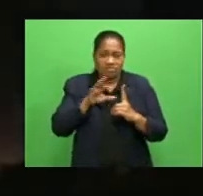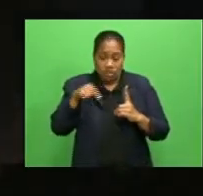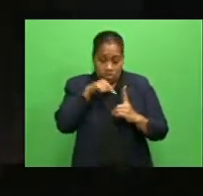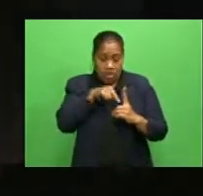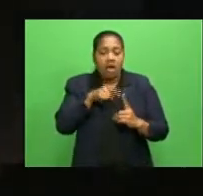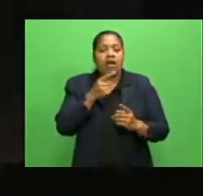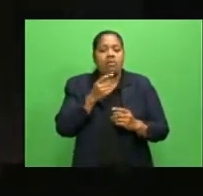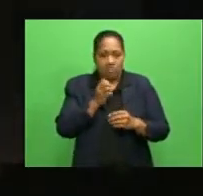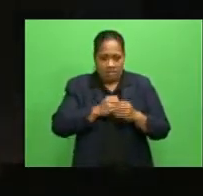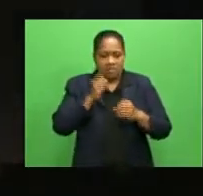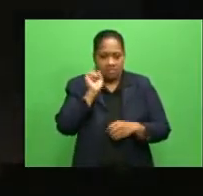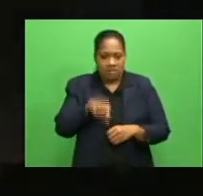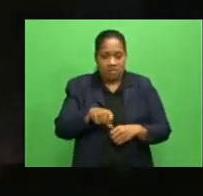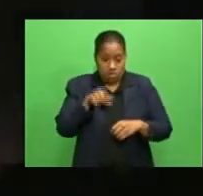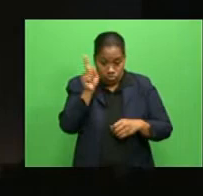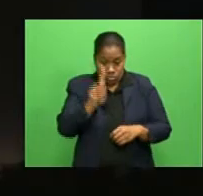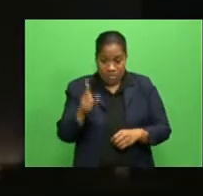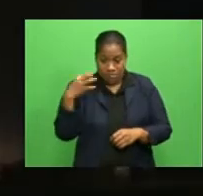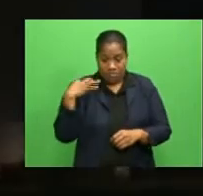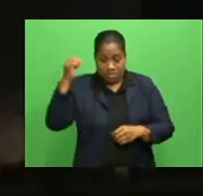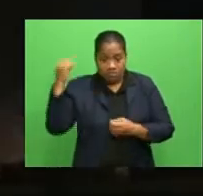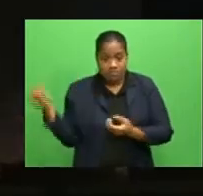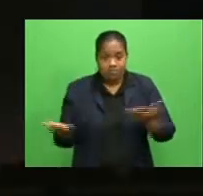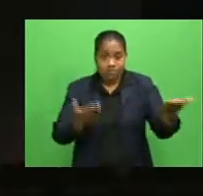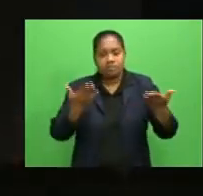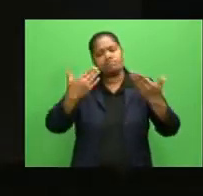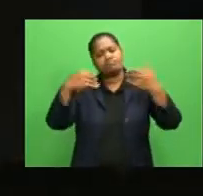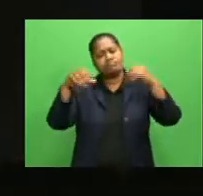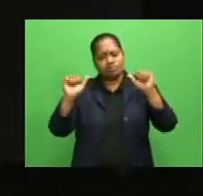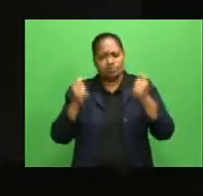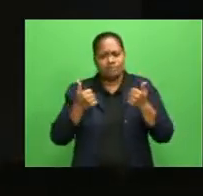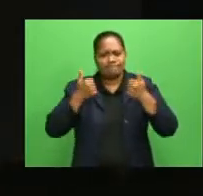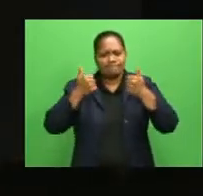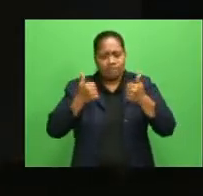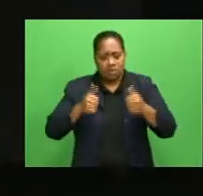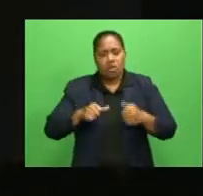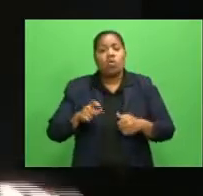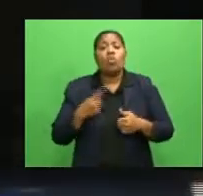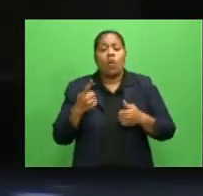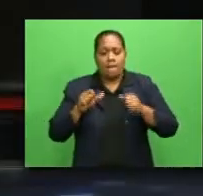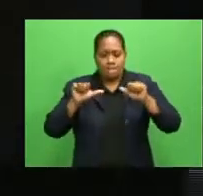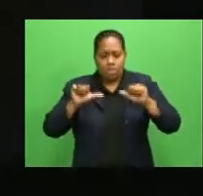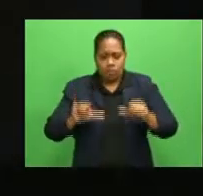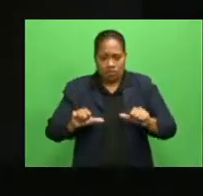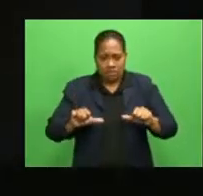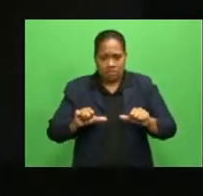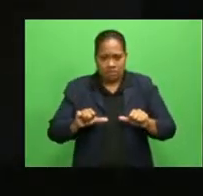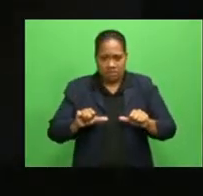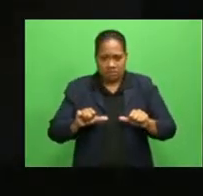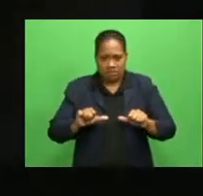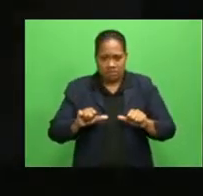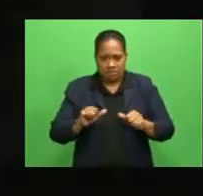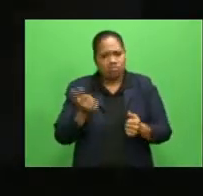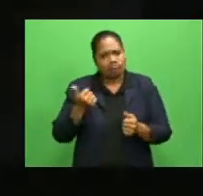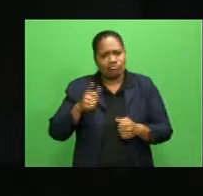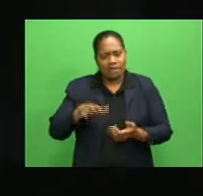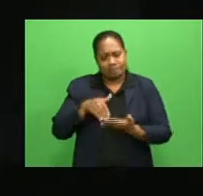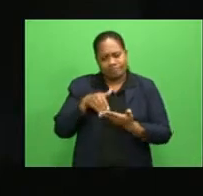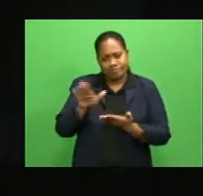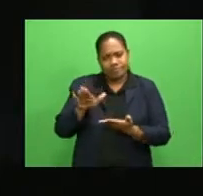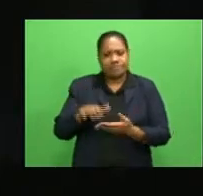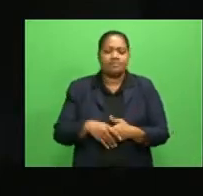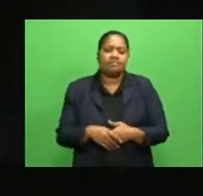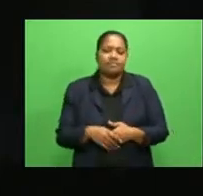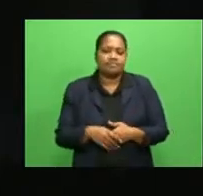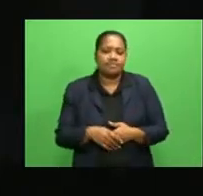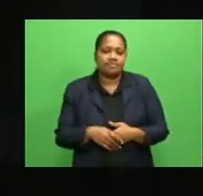was filed today, was successful since it was endorsed by the president and 2 vice presidents. Pio Tambaiwalu and Usayata